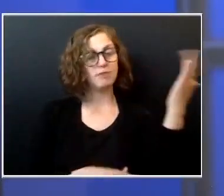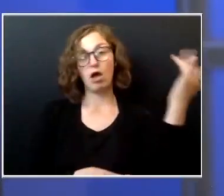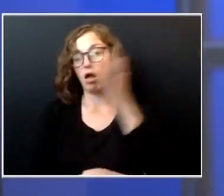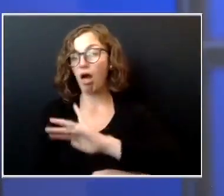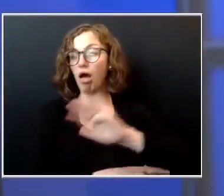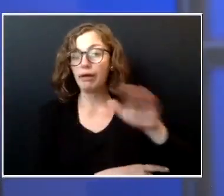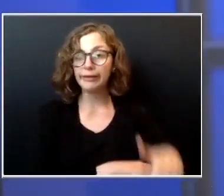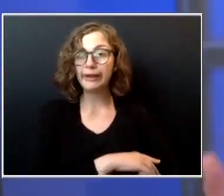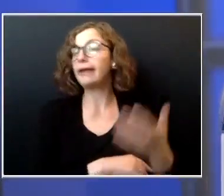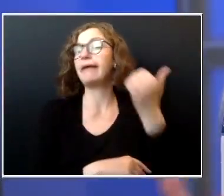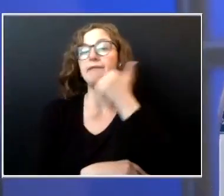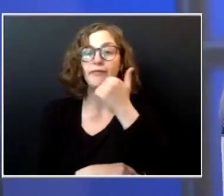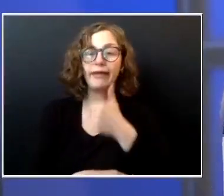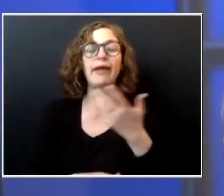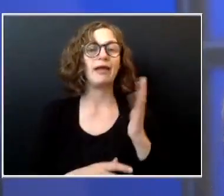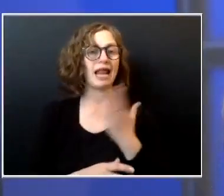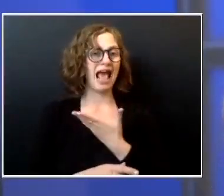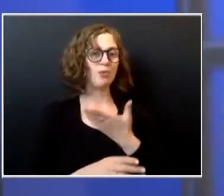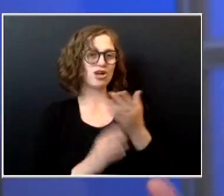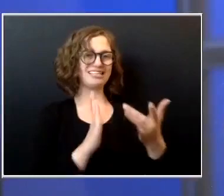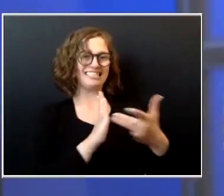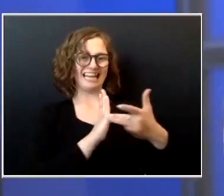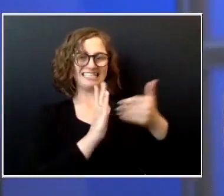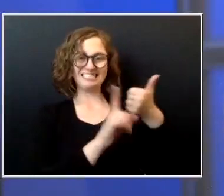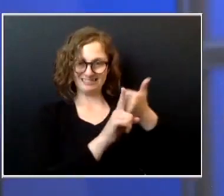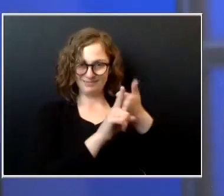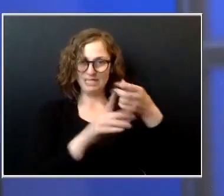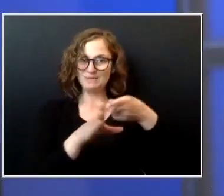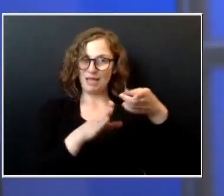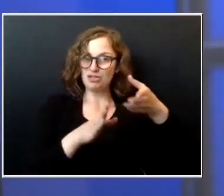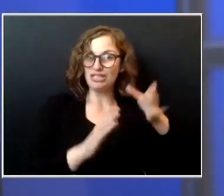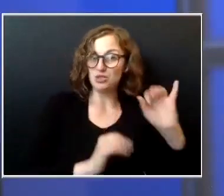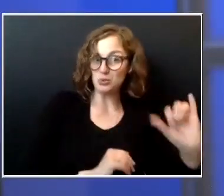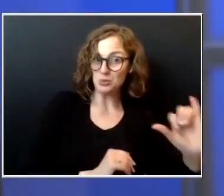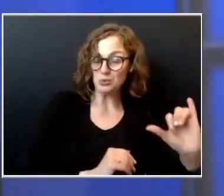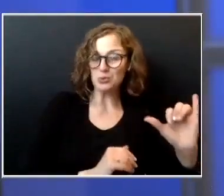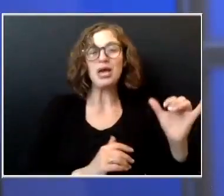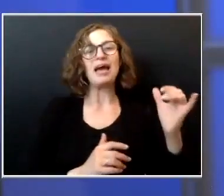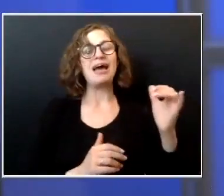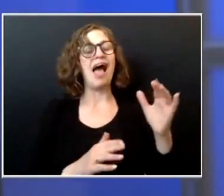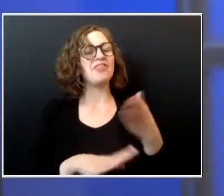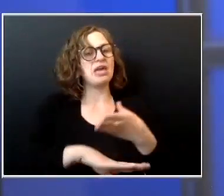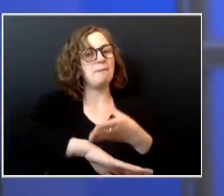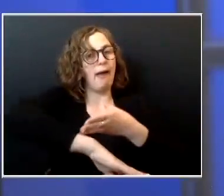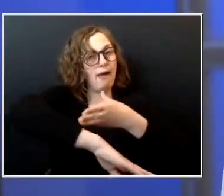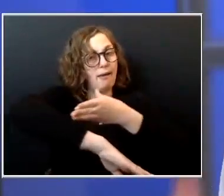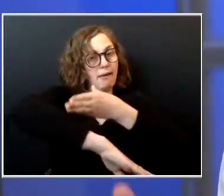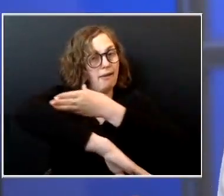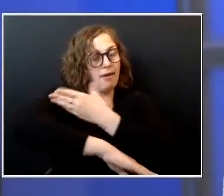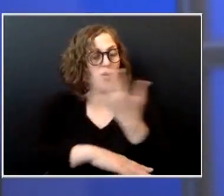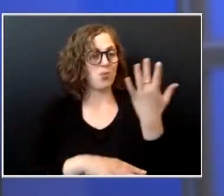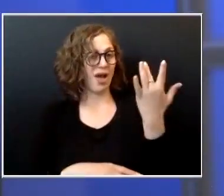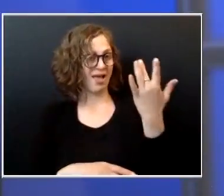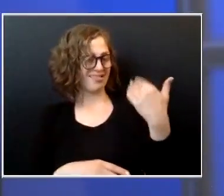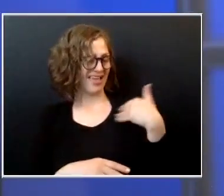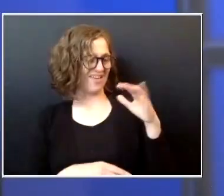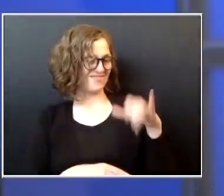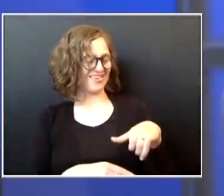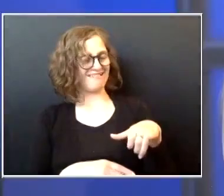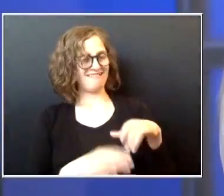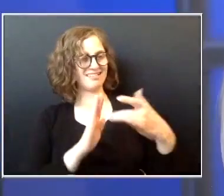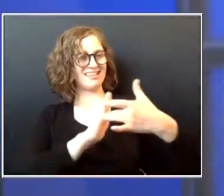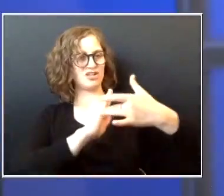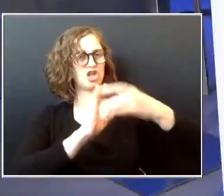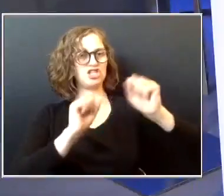all day long, and they get even better and better because they have that performance feedback, and over time they just continue to get